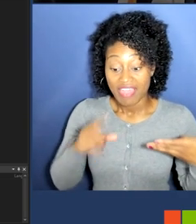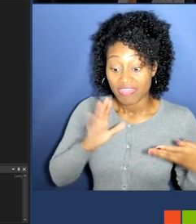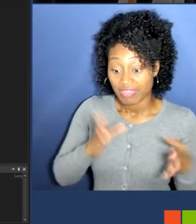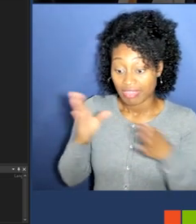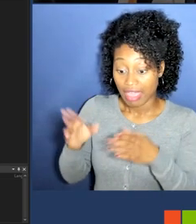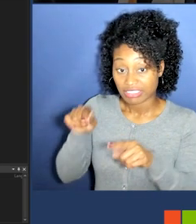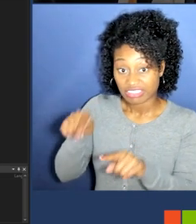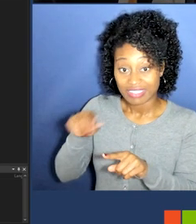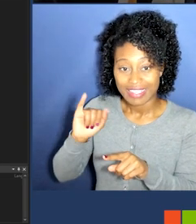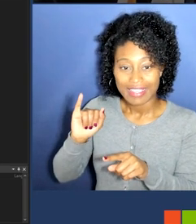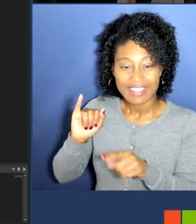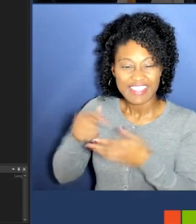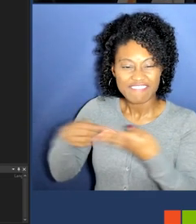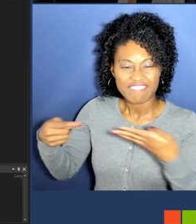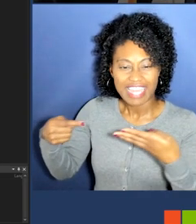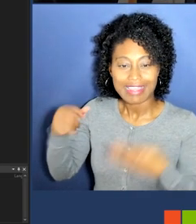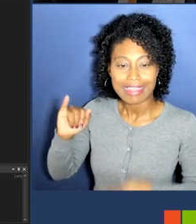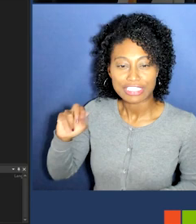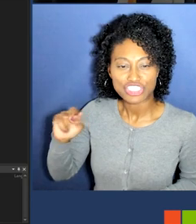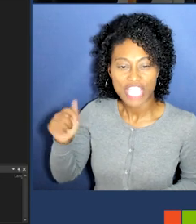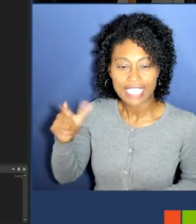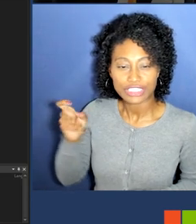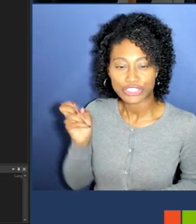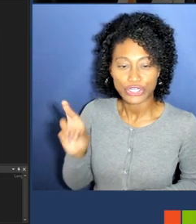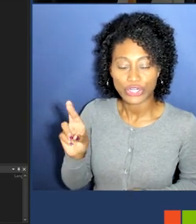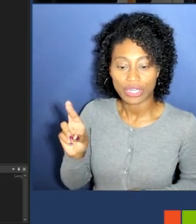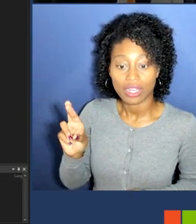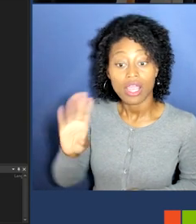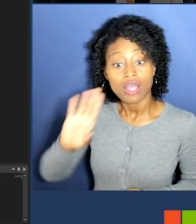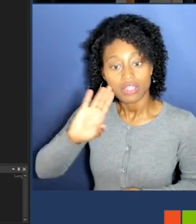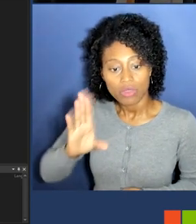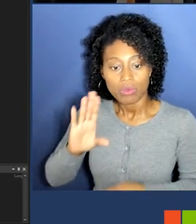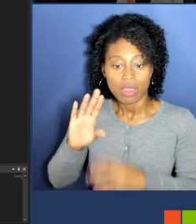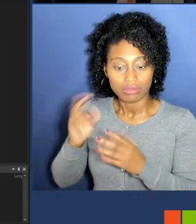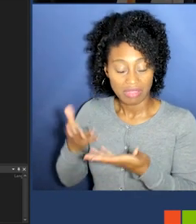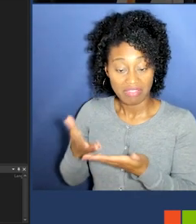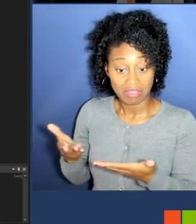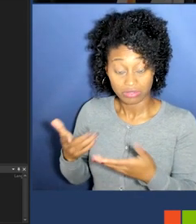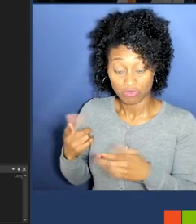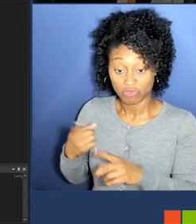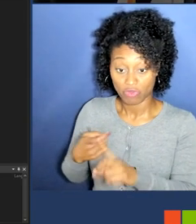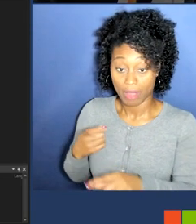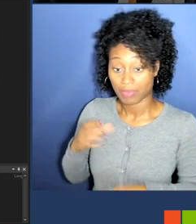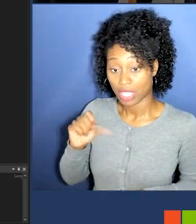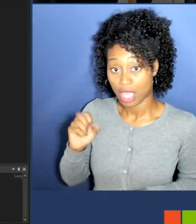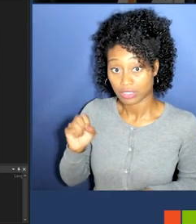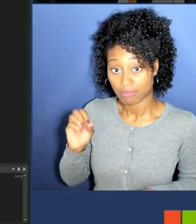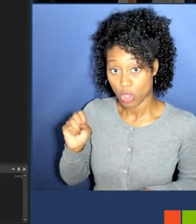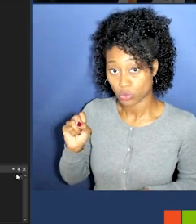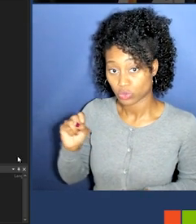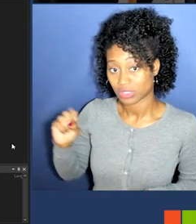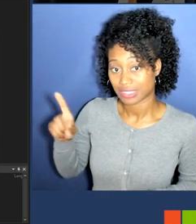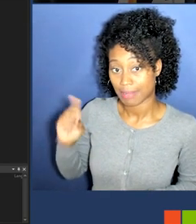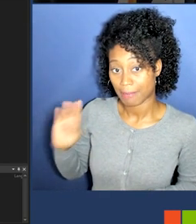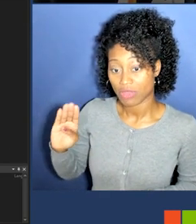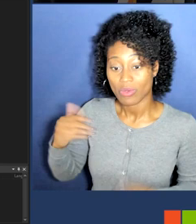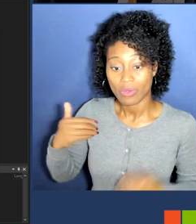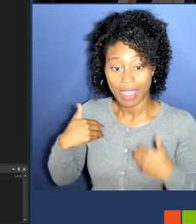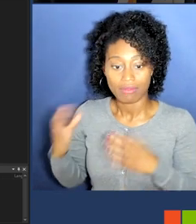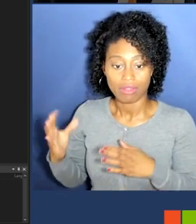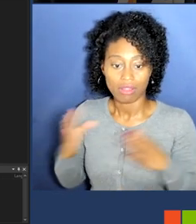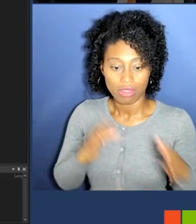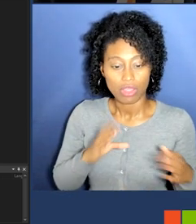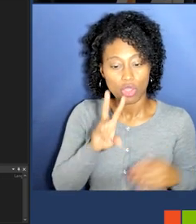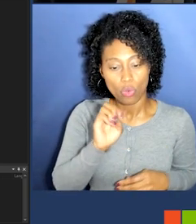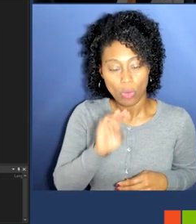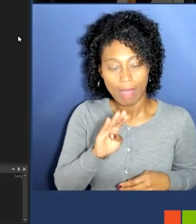that takes the events and saves it to the database. And then we have the web API and the